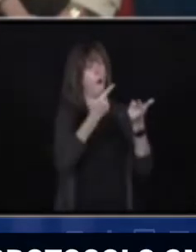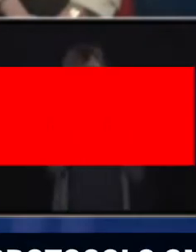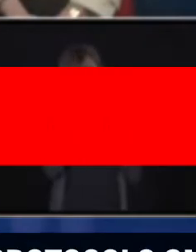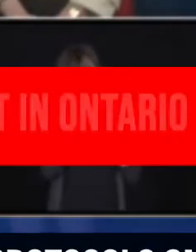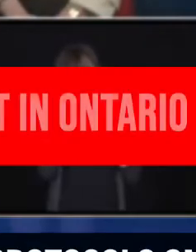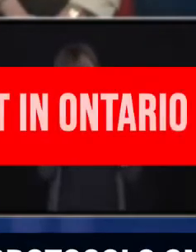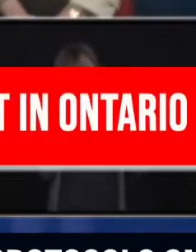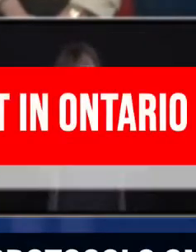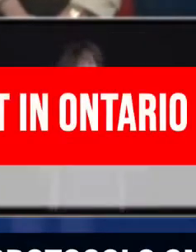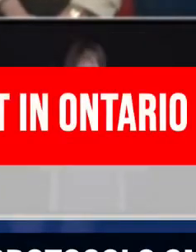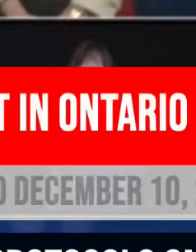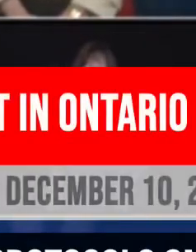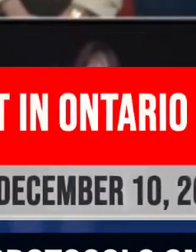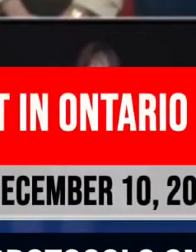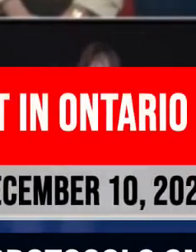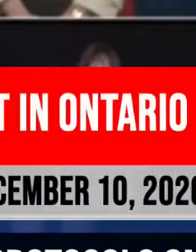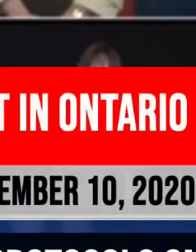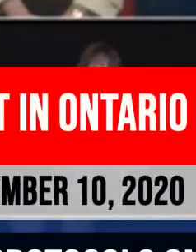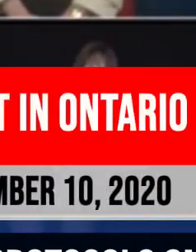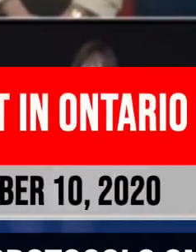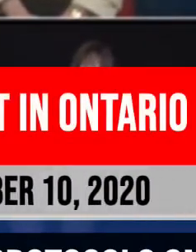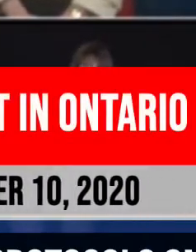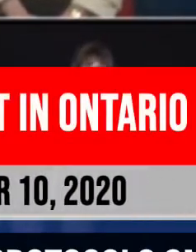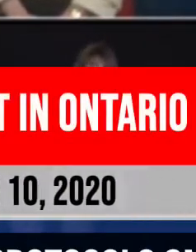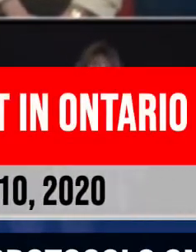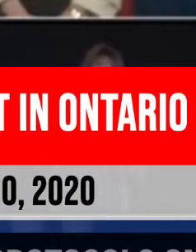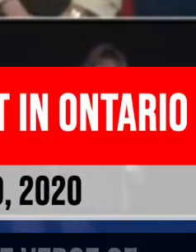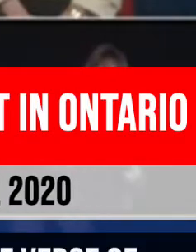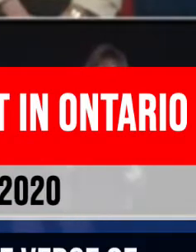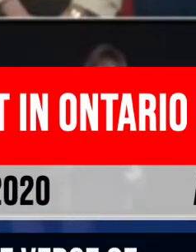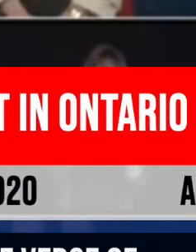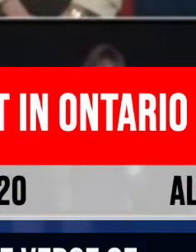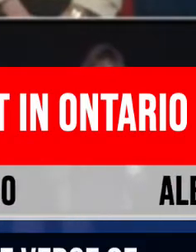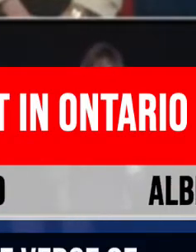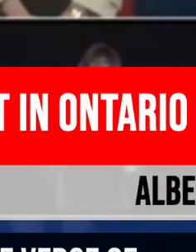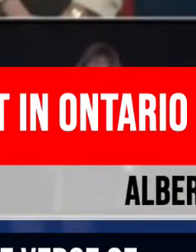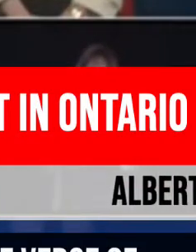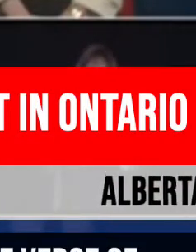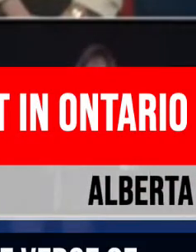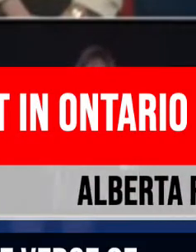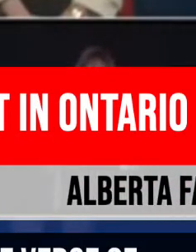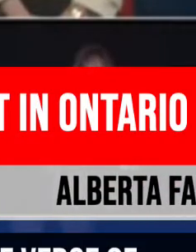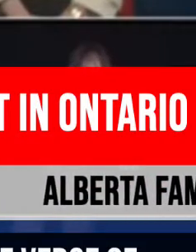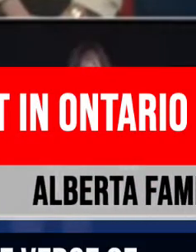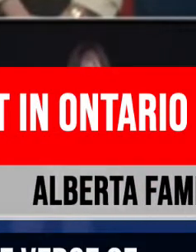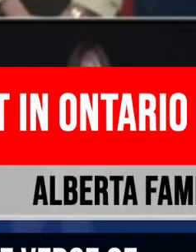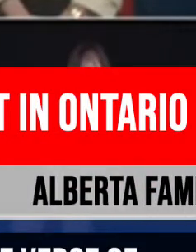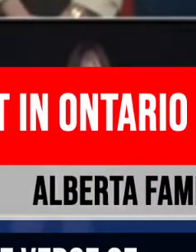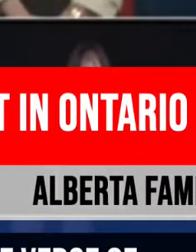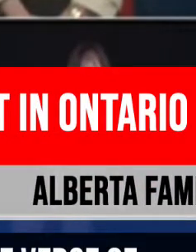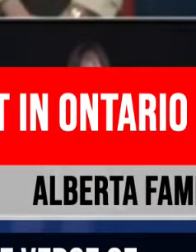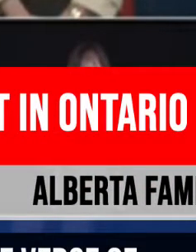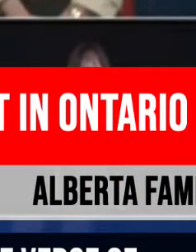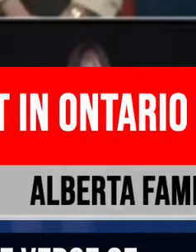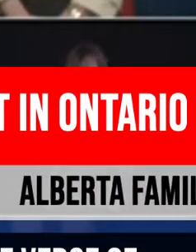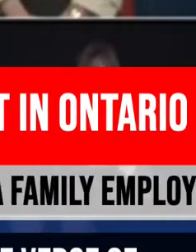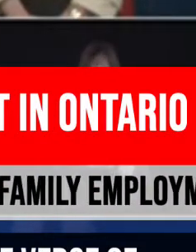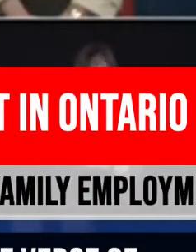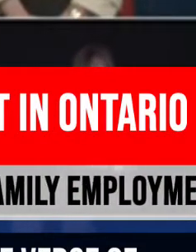where we want to be, but my friends, I have faith. Ontario will weather through this storm